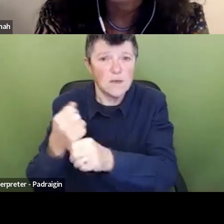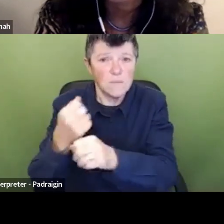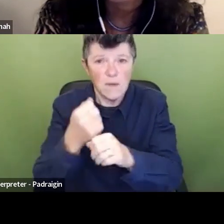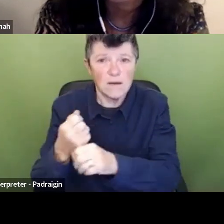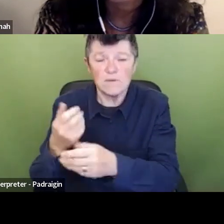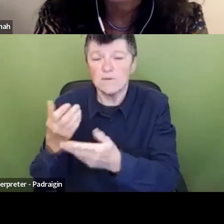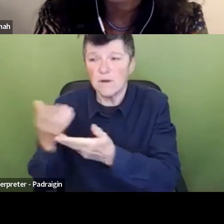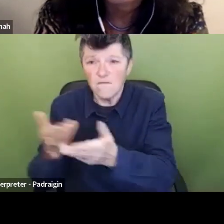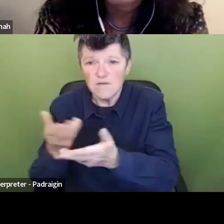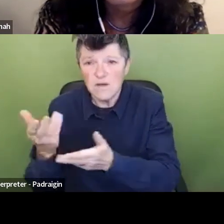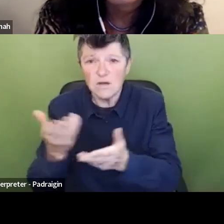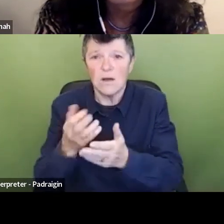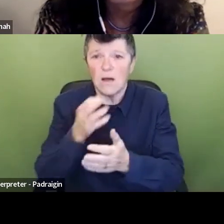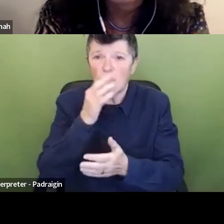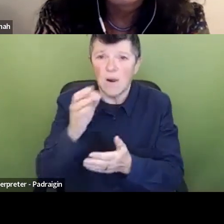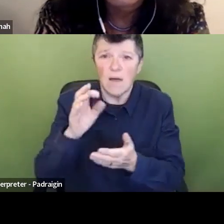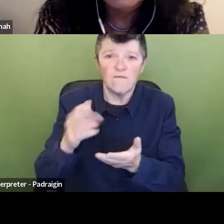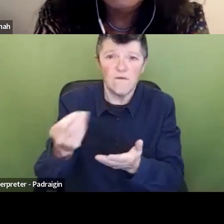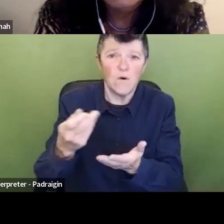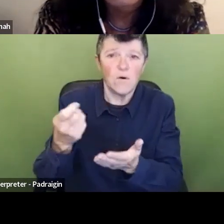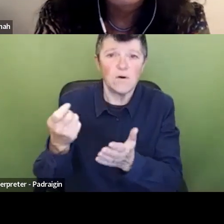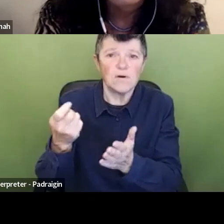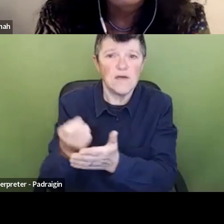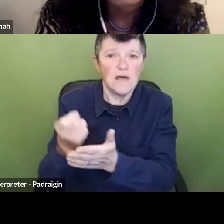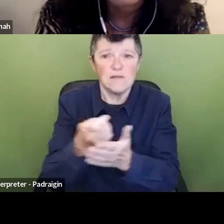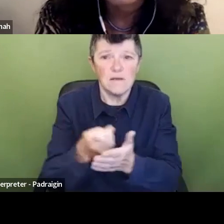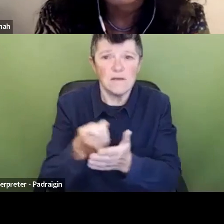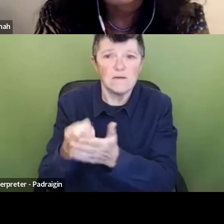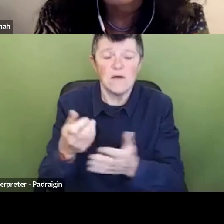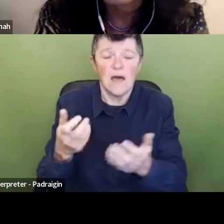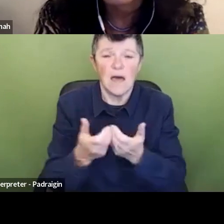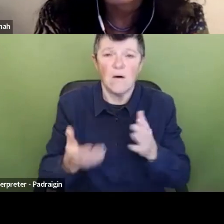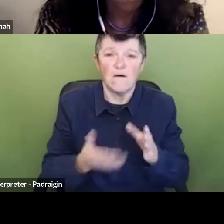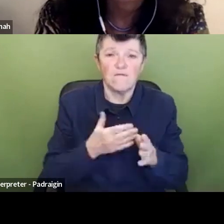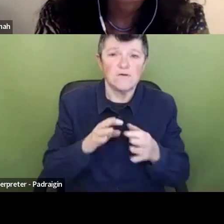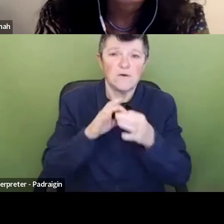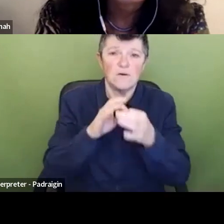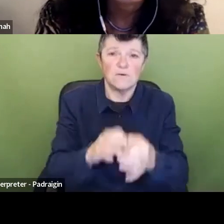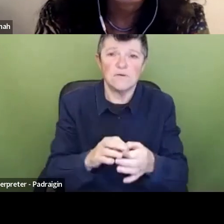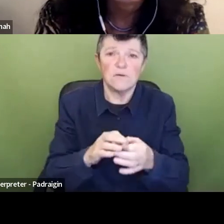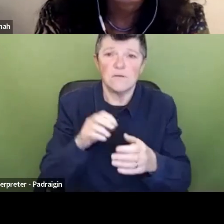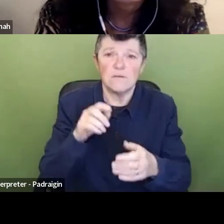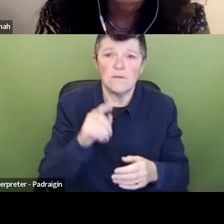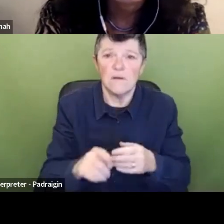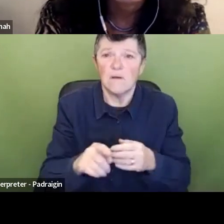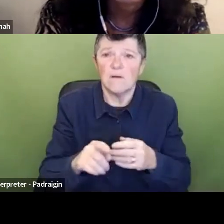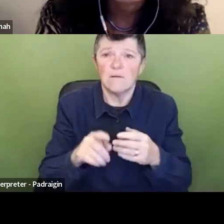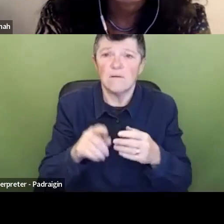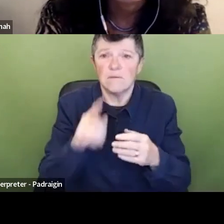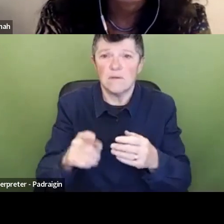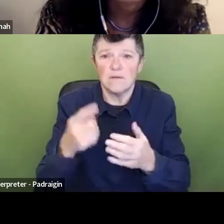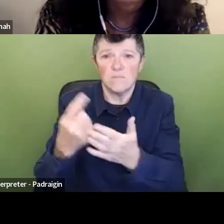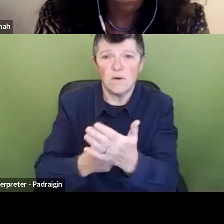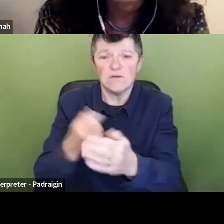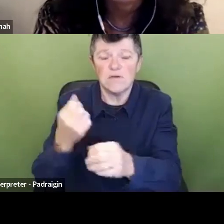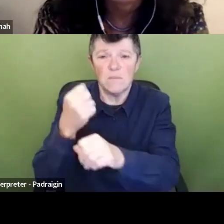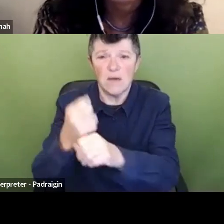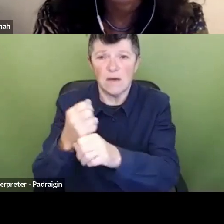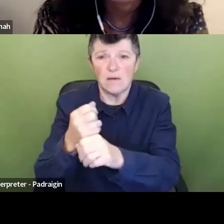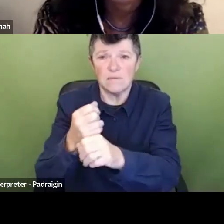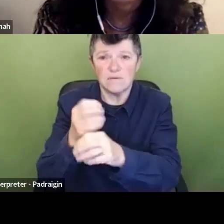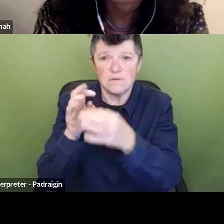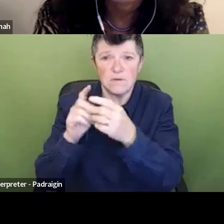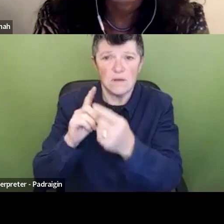for tenders. Right, this is how I first got in touch with these direct interactions with policymakers. We are very